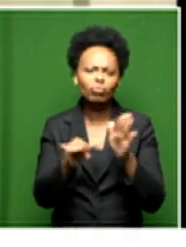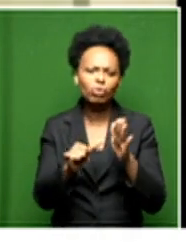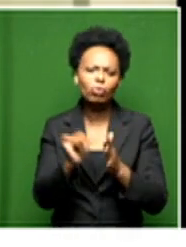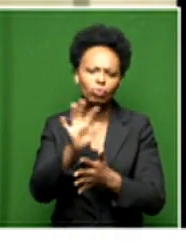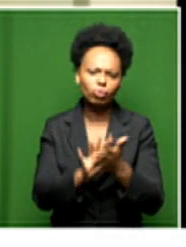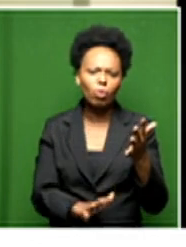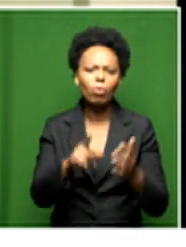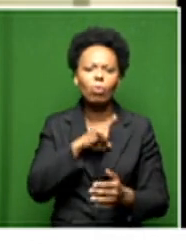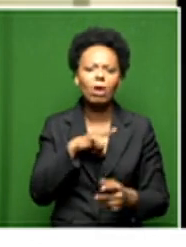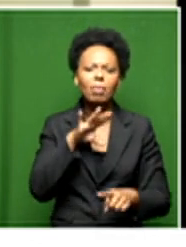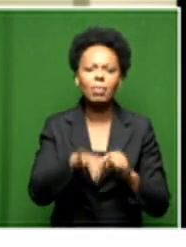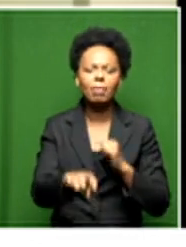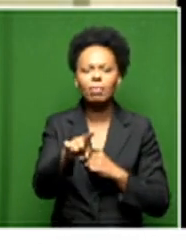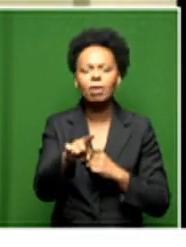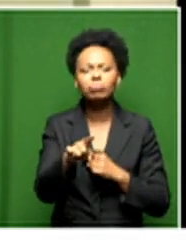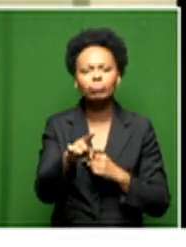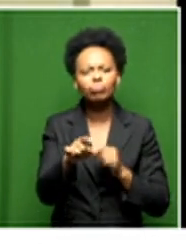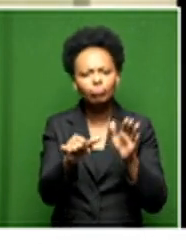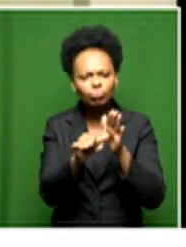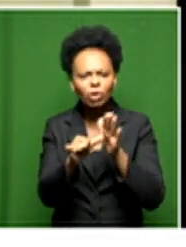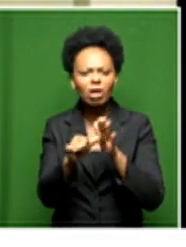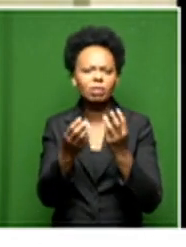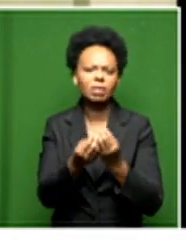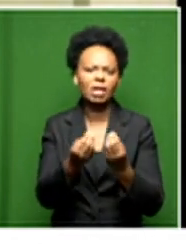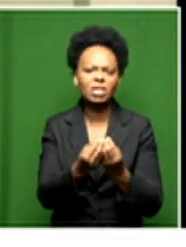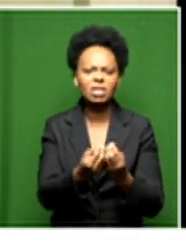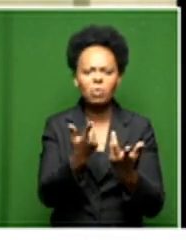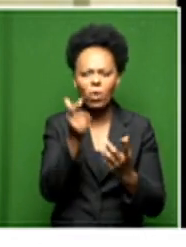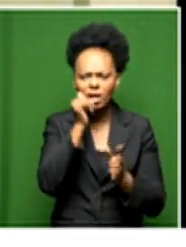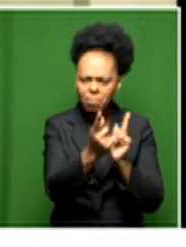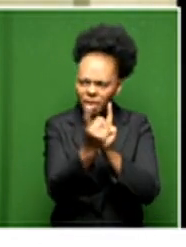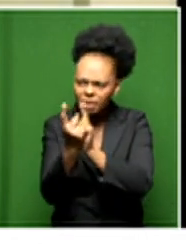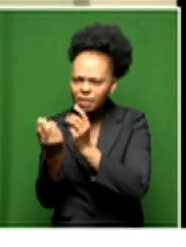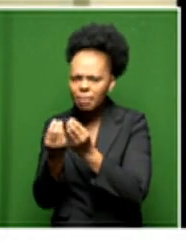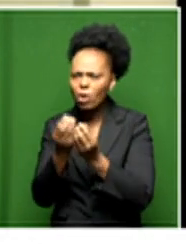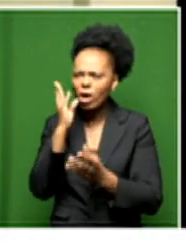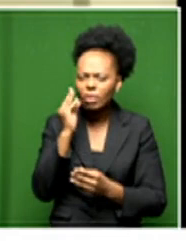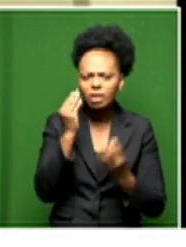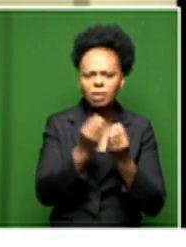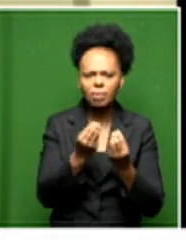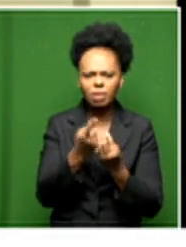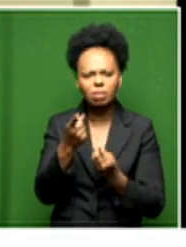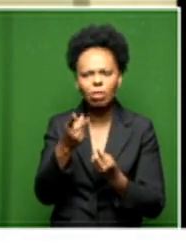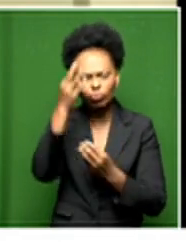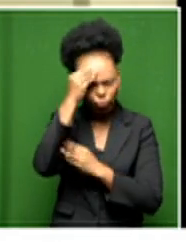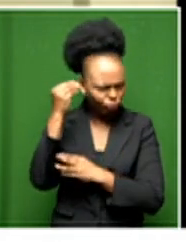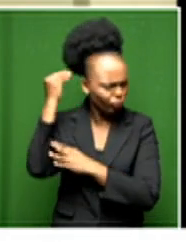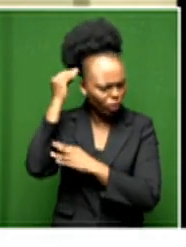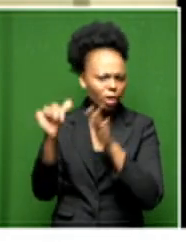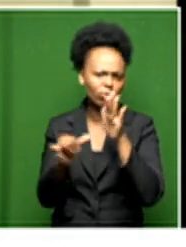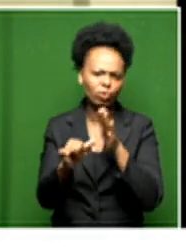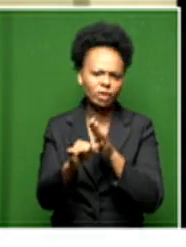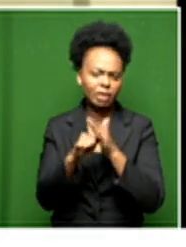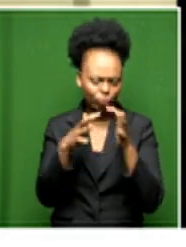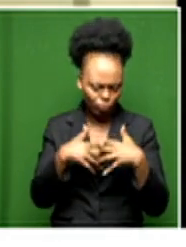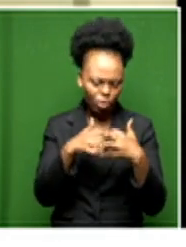about finding the extraordinary in each moment, in the mundane, in the ordinary. And so, yes, there's crazy stories, but there's also